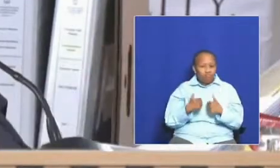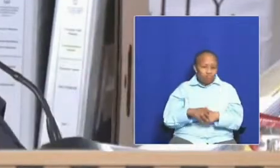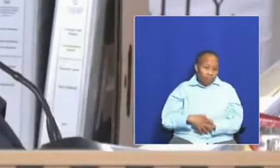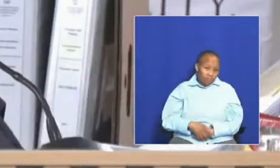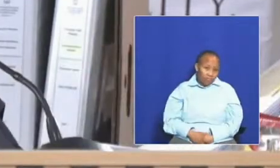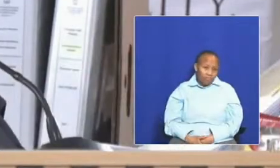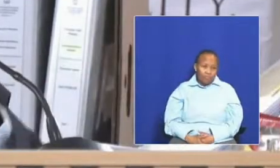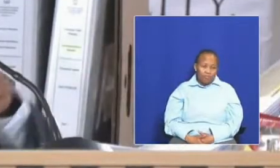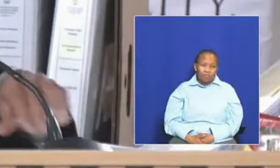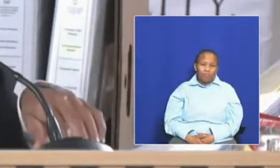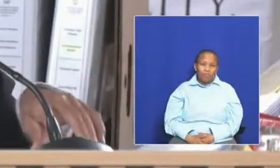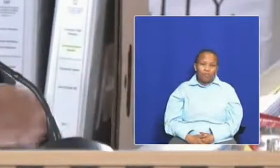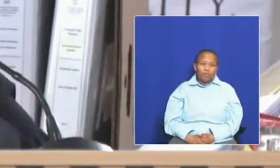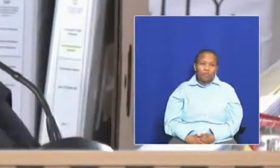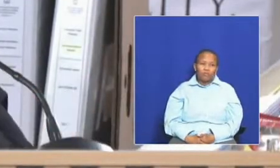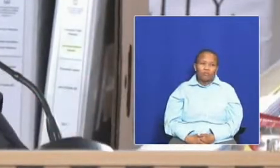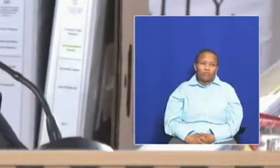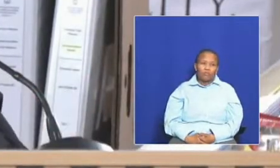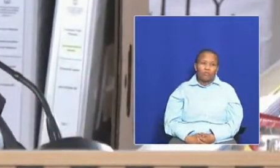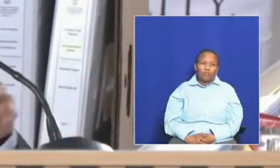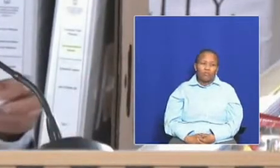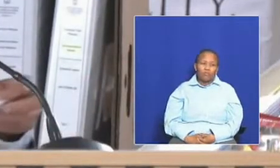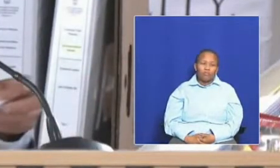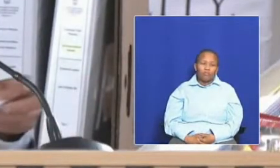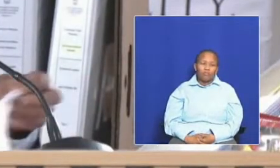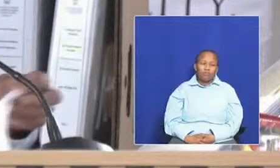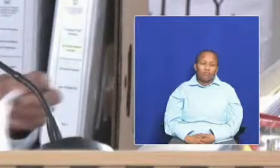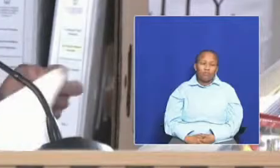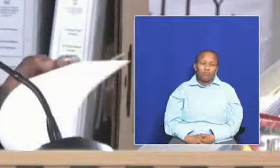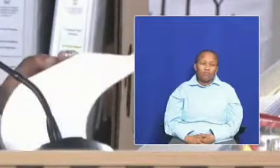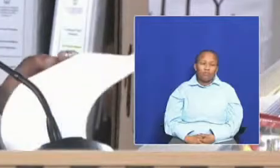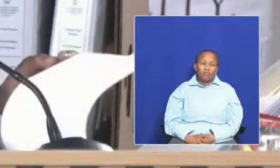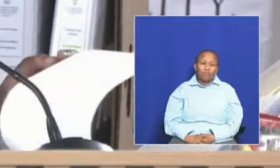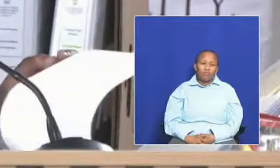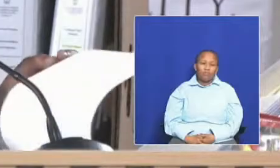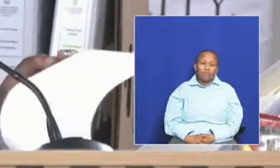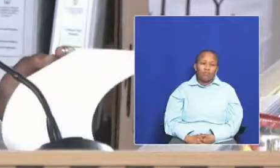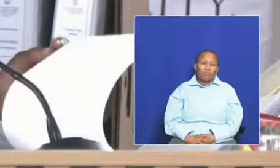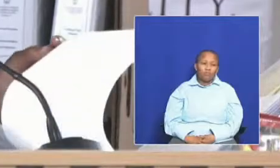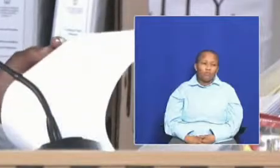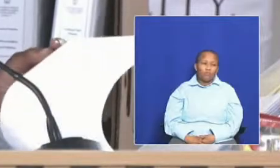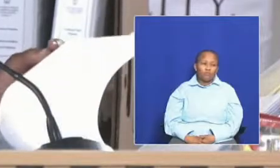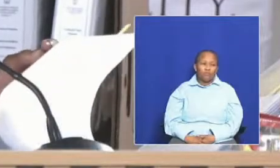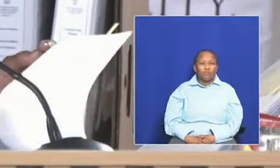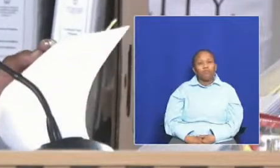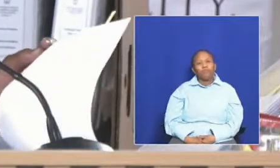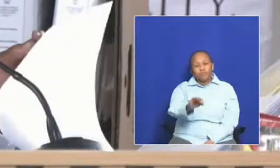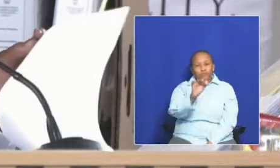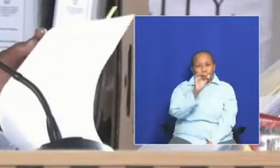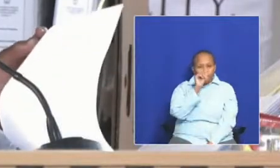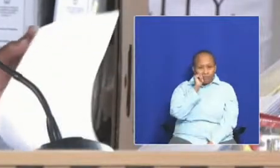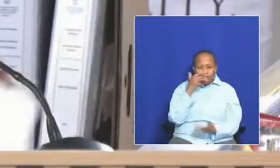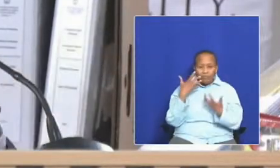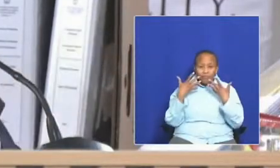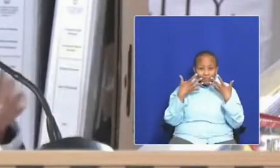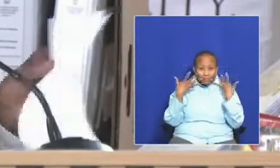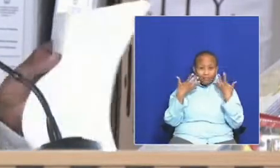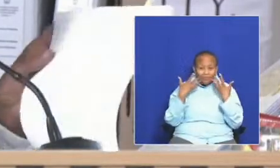Mr. Matlala, I would like to refer